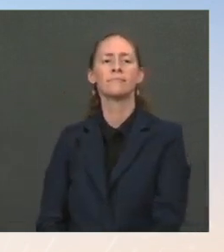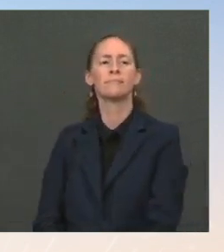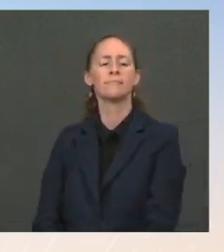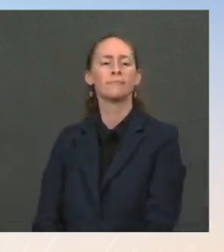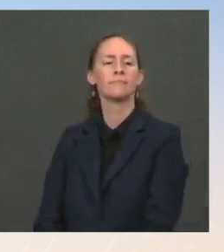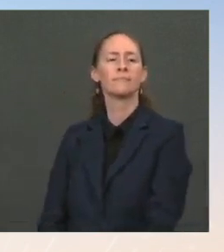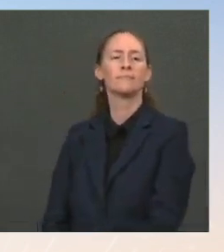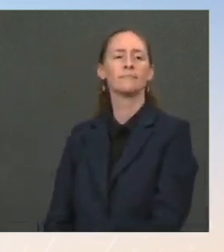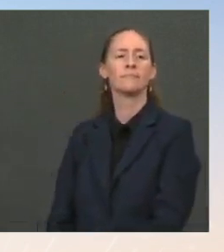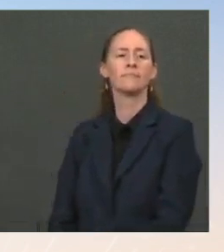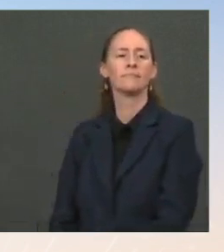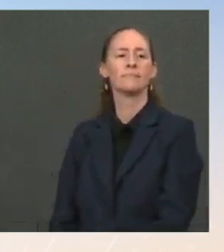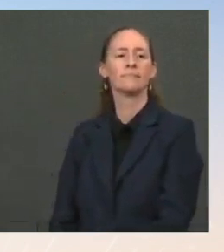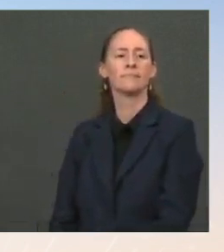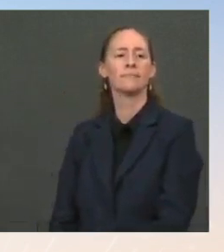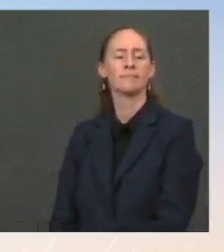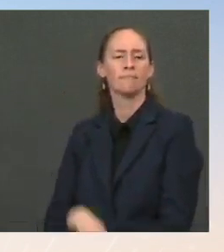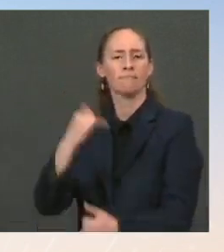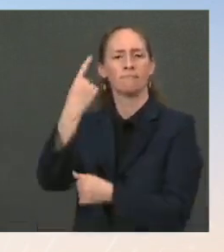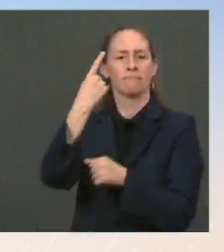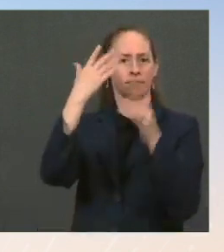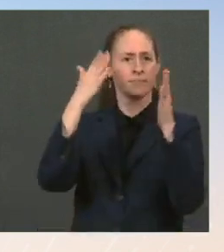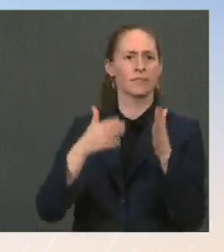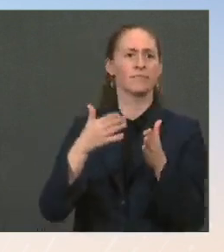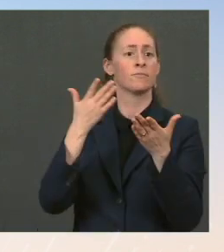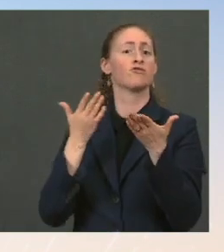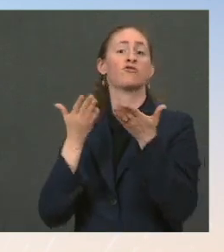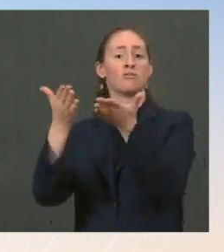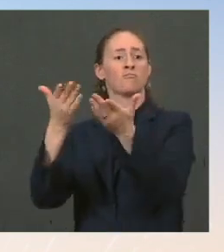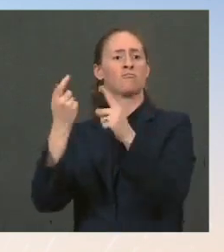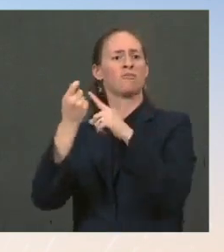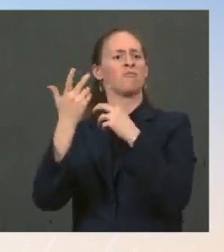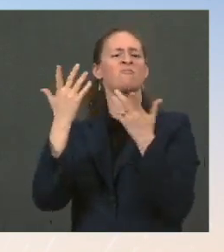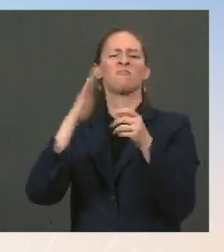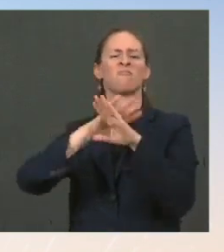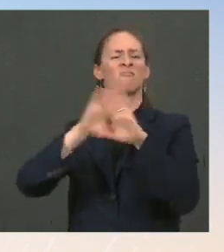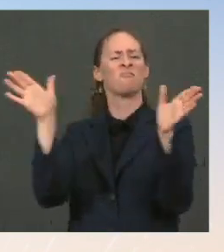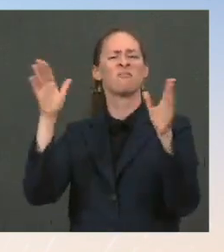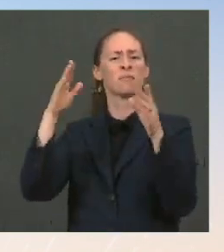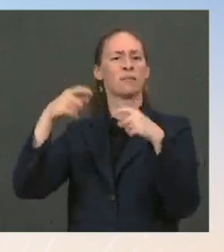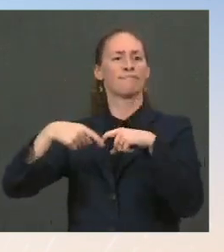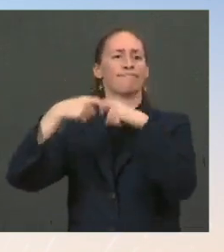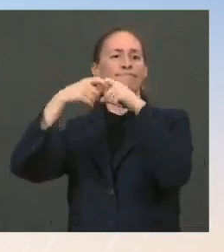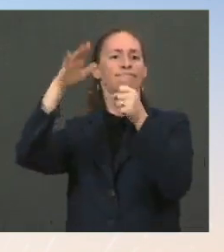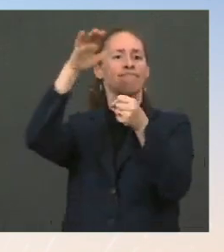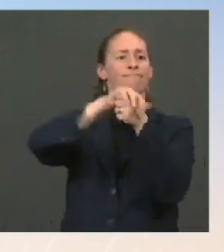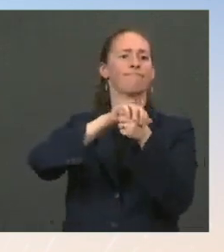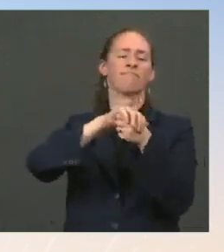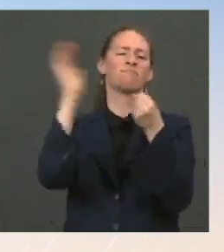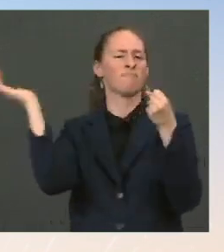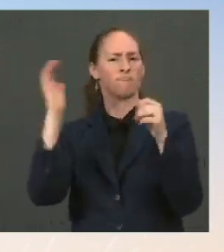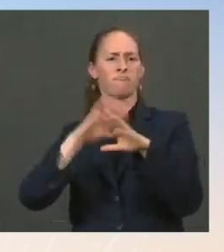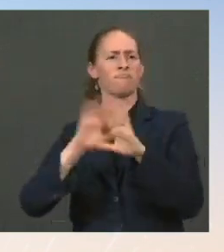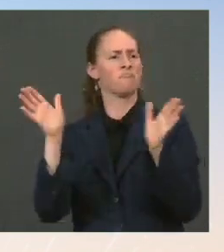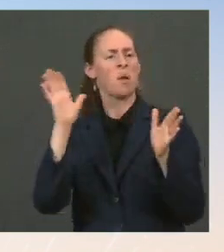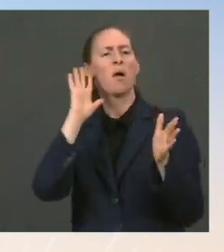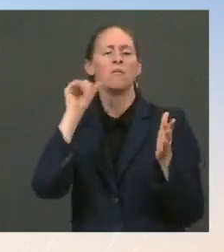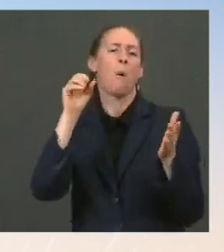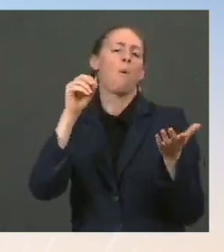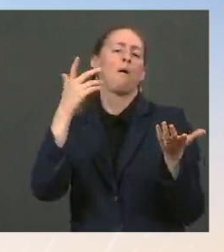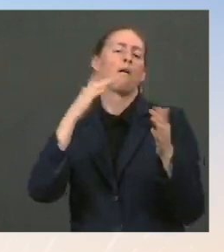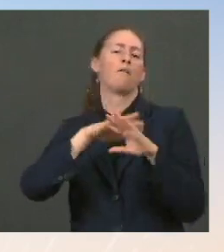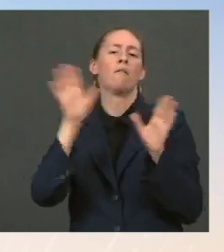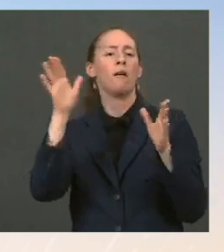Dimon suggested getting rid of the debt ceiling altogether so that this scenario would not happen again. Secretary